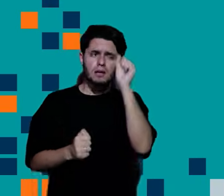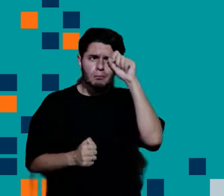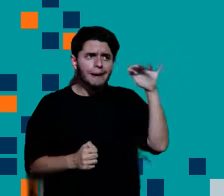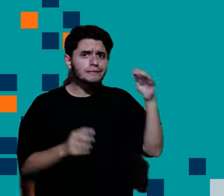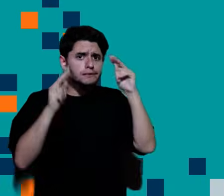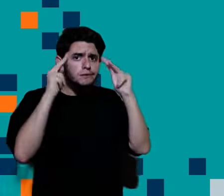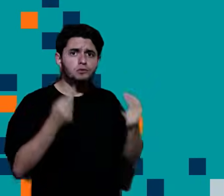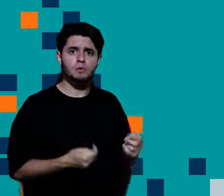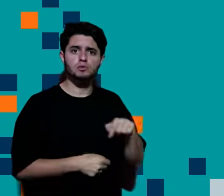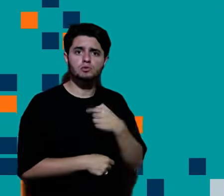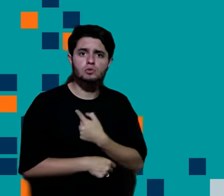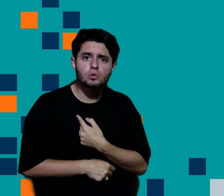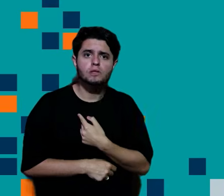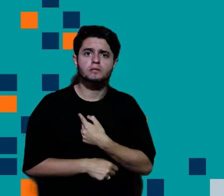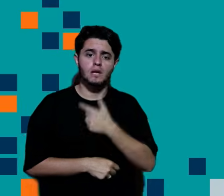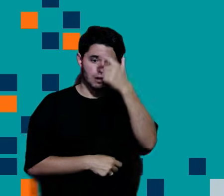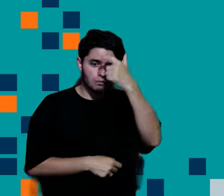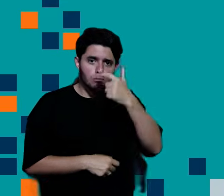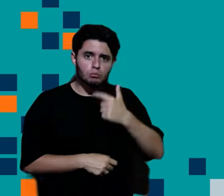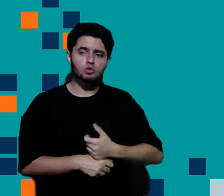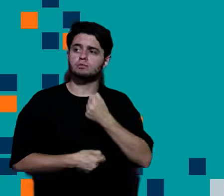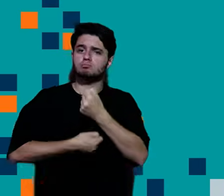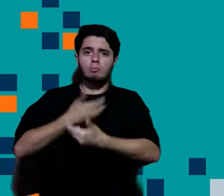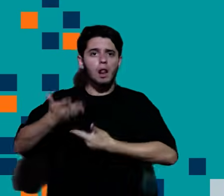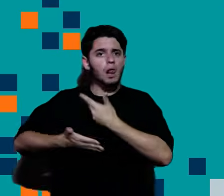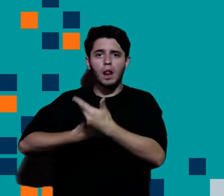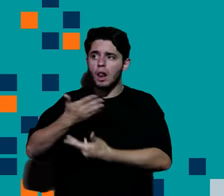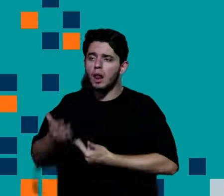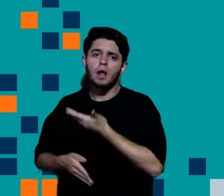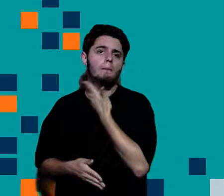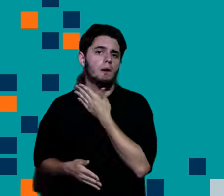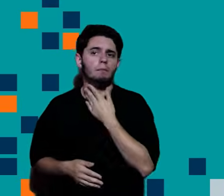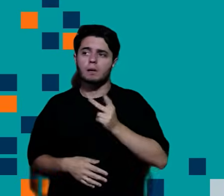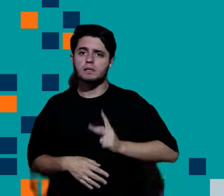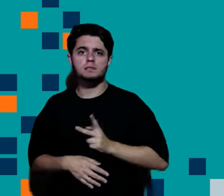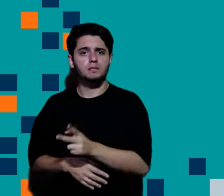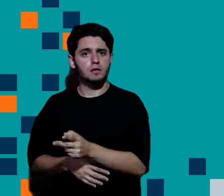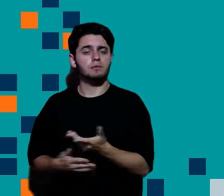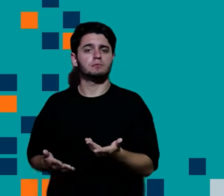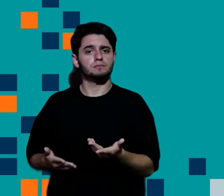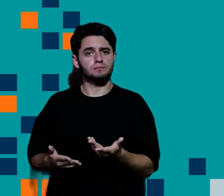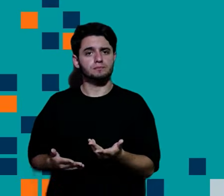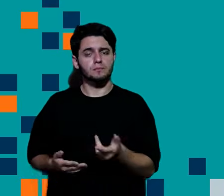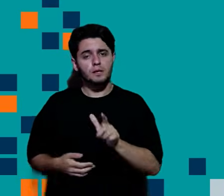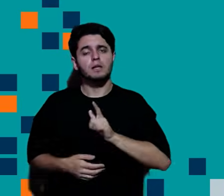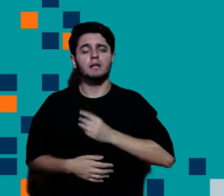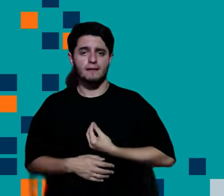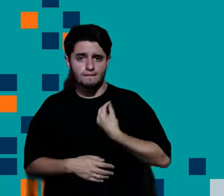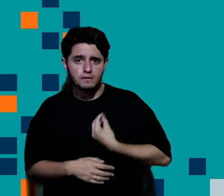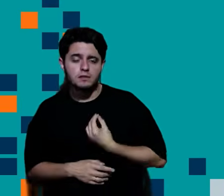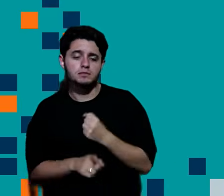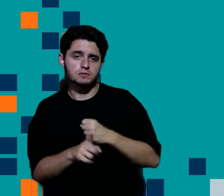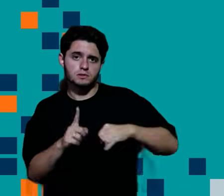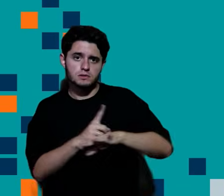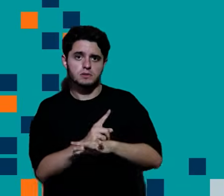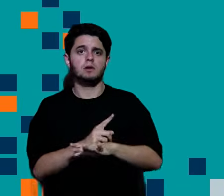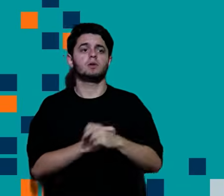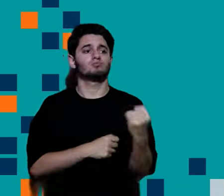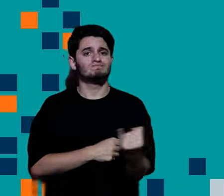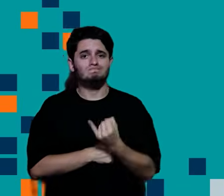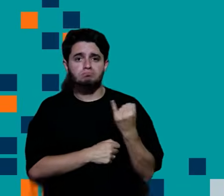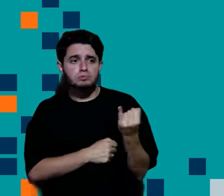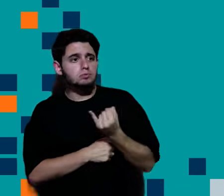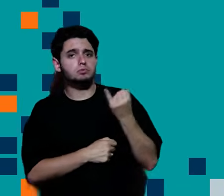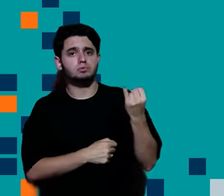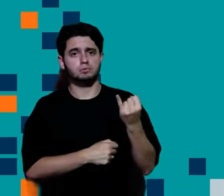do? She takes some mice and she leaves them in the shiny lab cages with the lights on 24 hours a